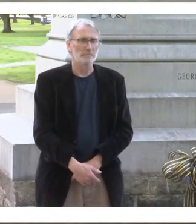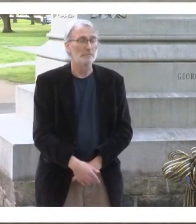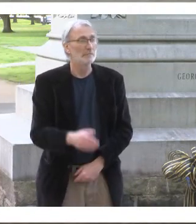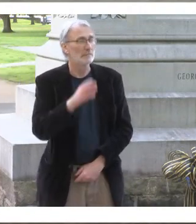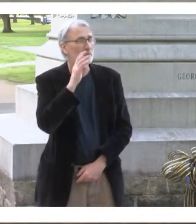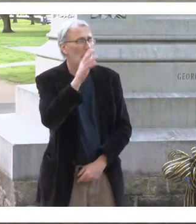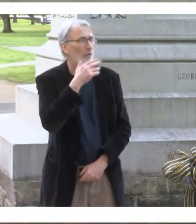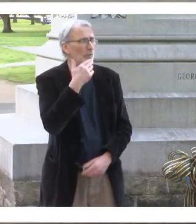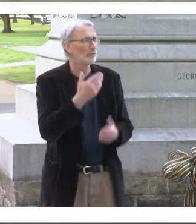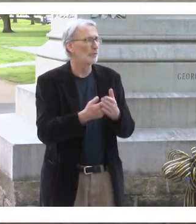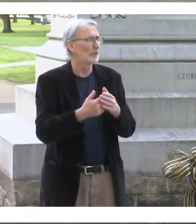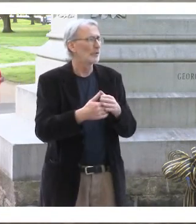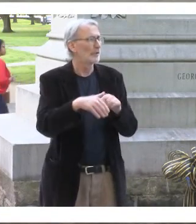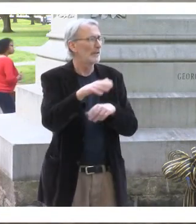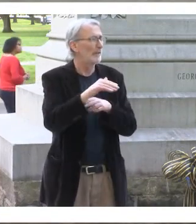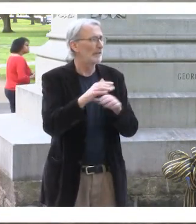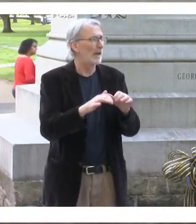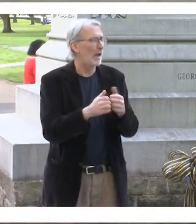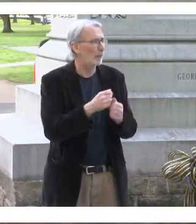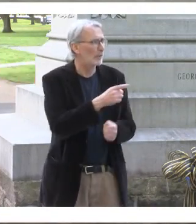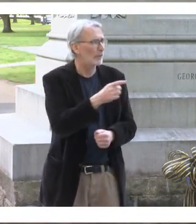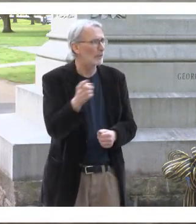Hello, good evening. How's everyone doing tonight?